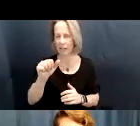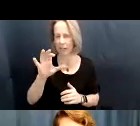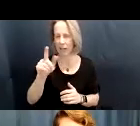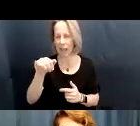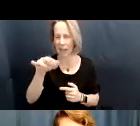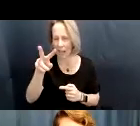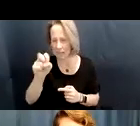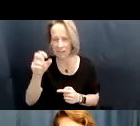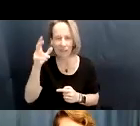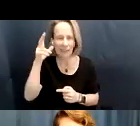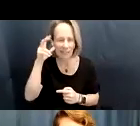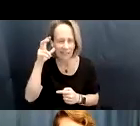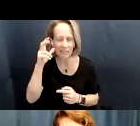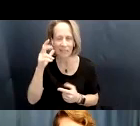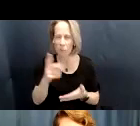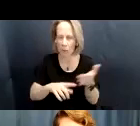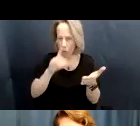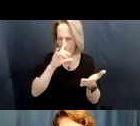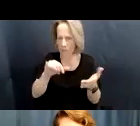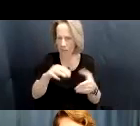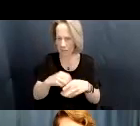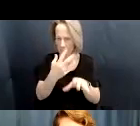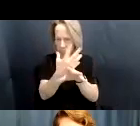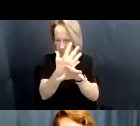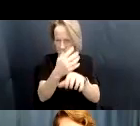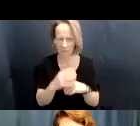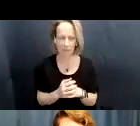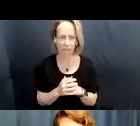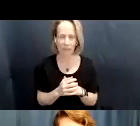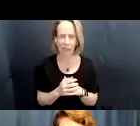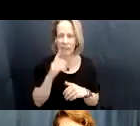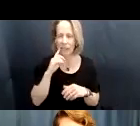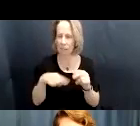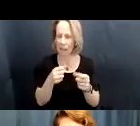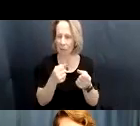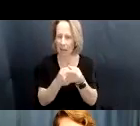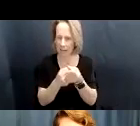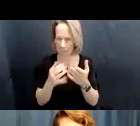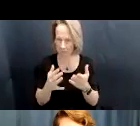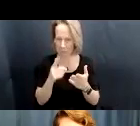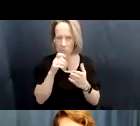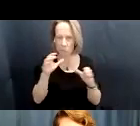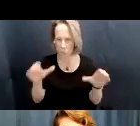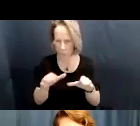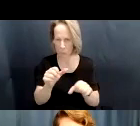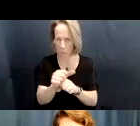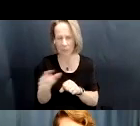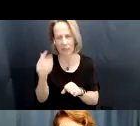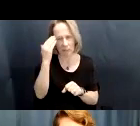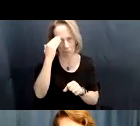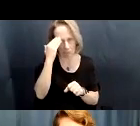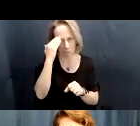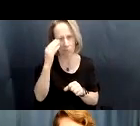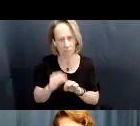space. So I think we as advocates, as folks who do this work, understand the role and the importance of active listening, but probably